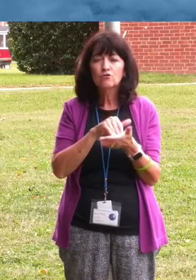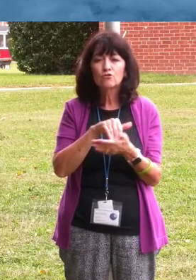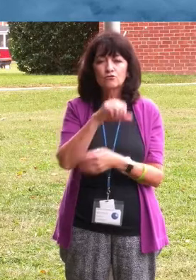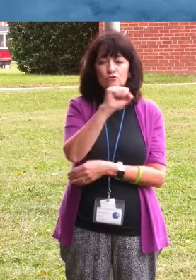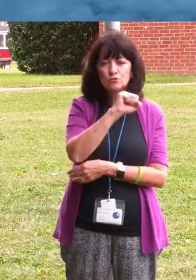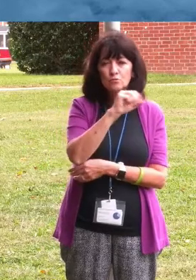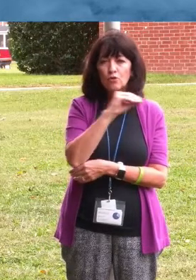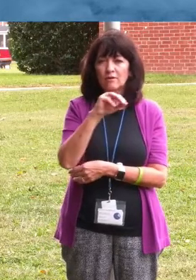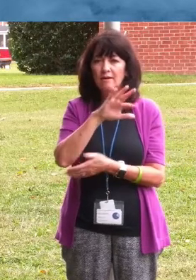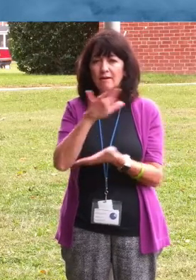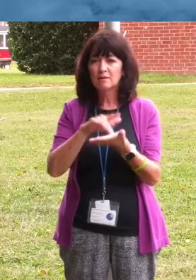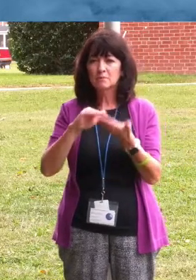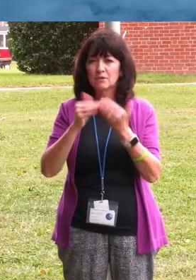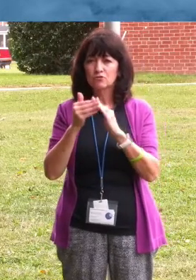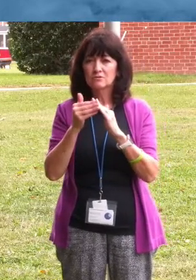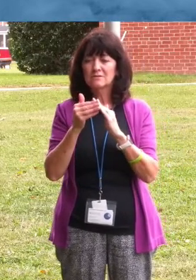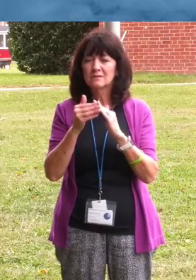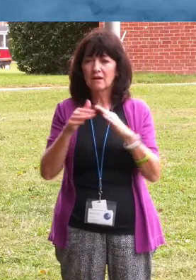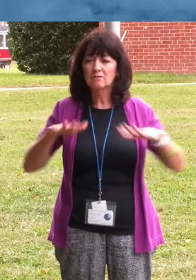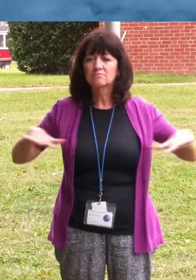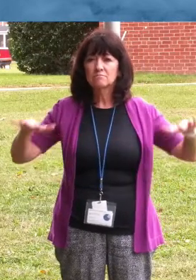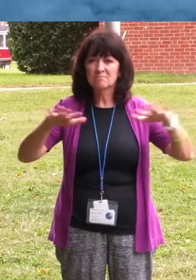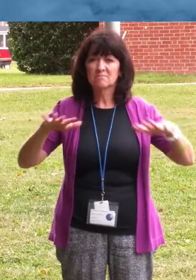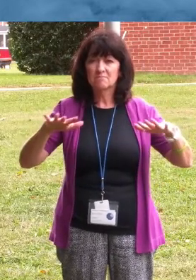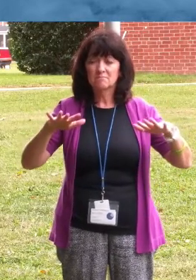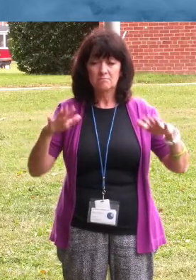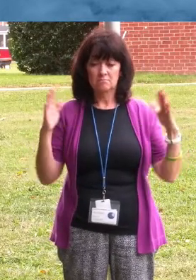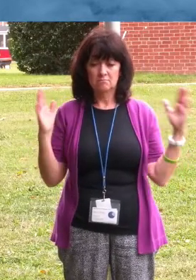well, all within a 12-mile limit.